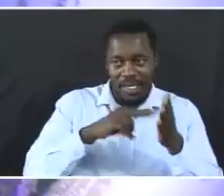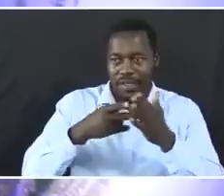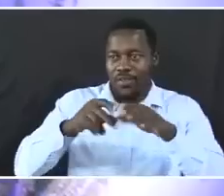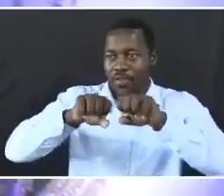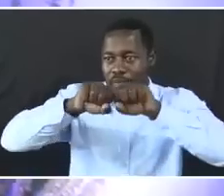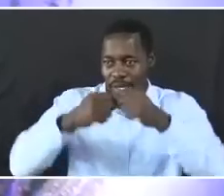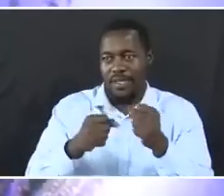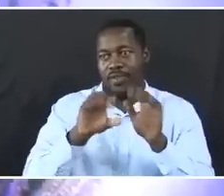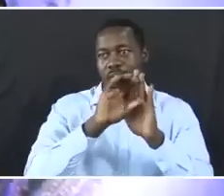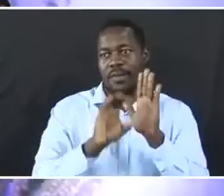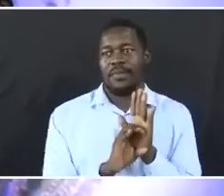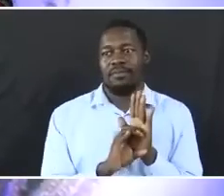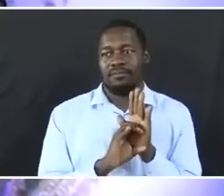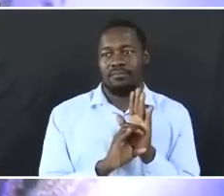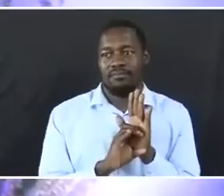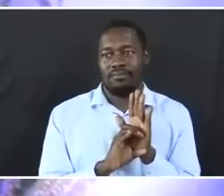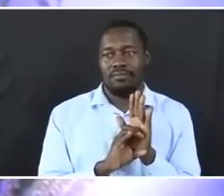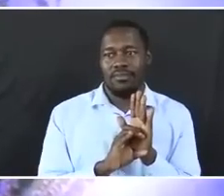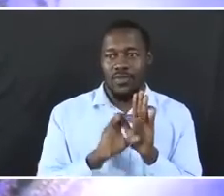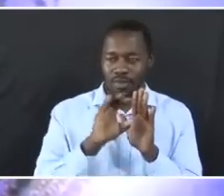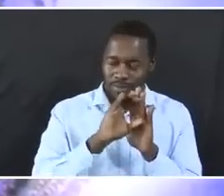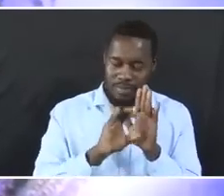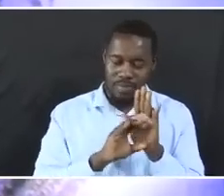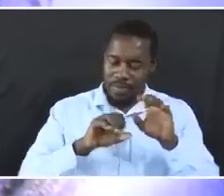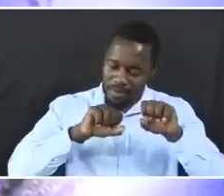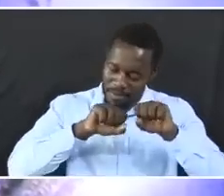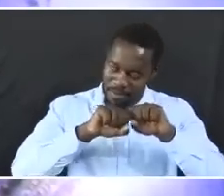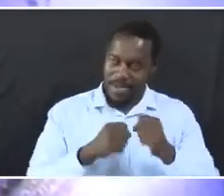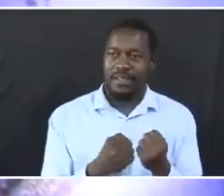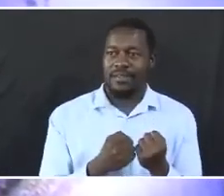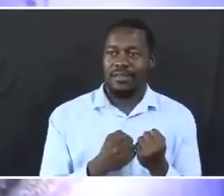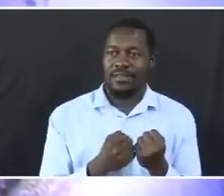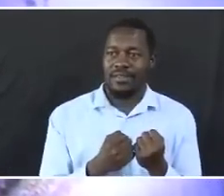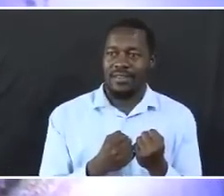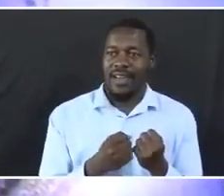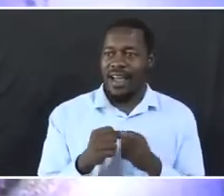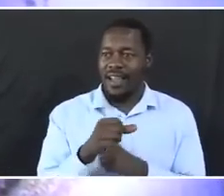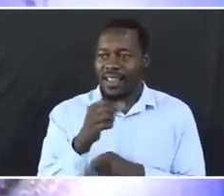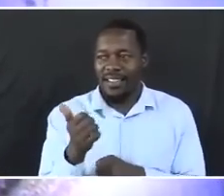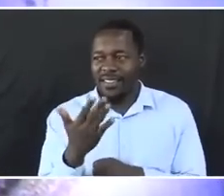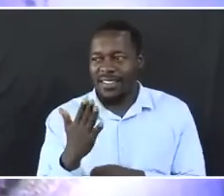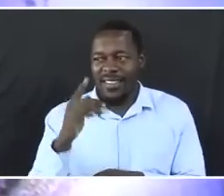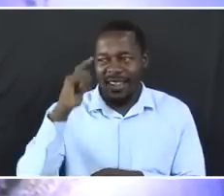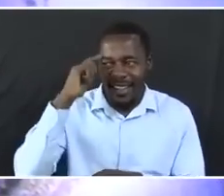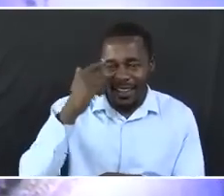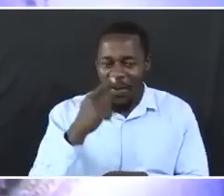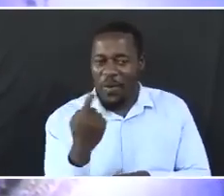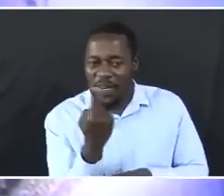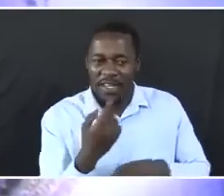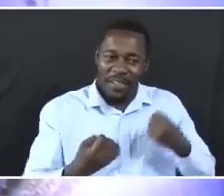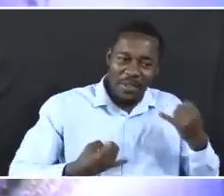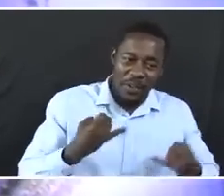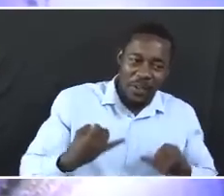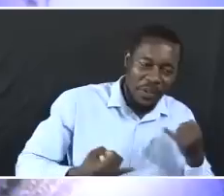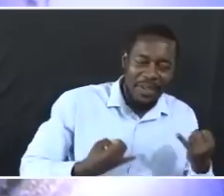So we are it's like Christ is saying, if you marry a divorcee, you are committing what?